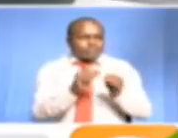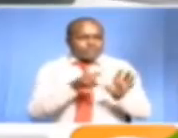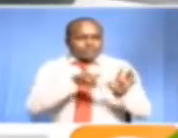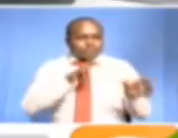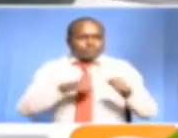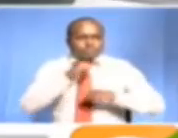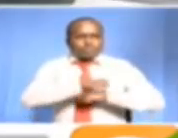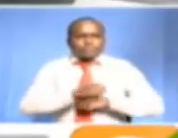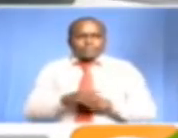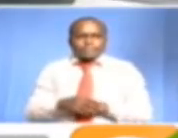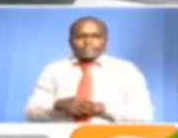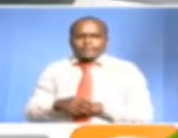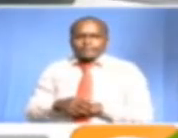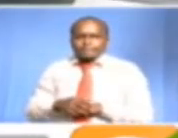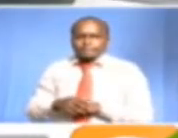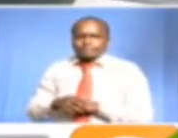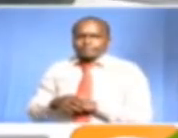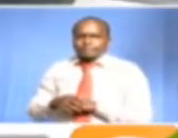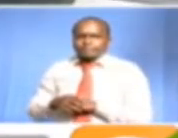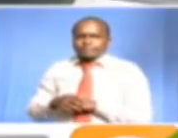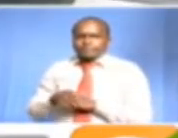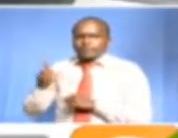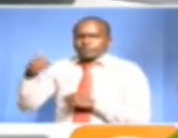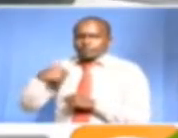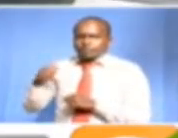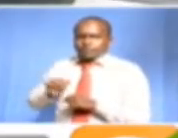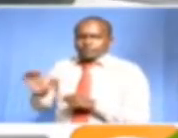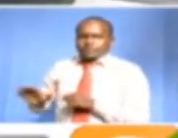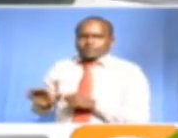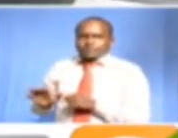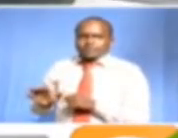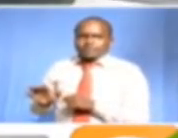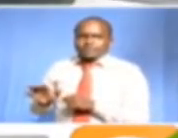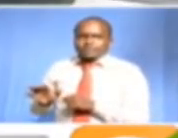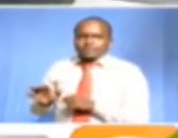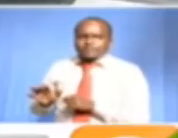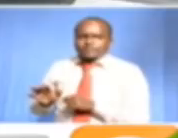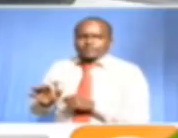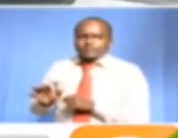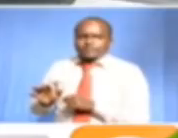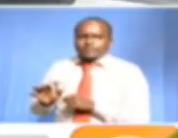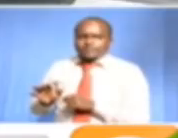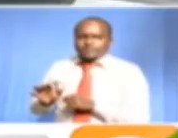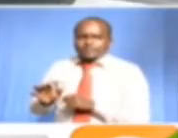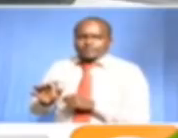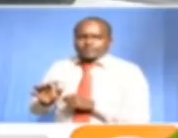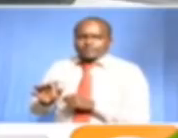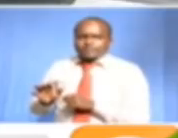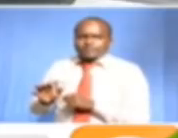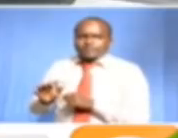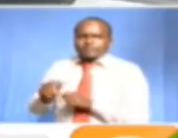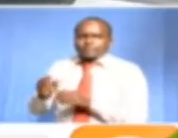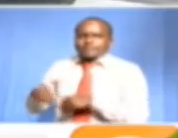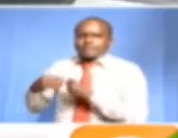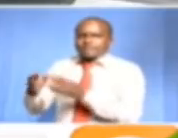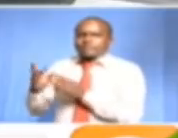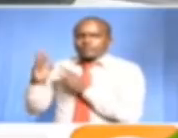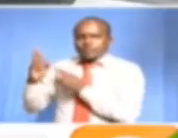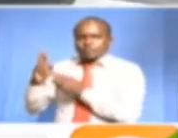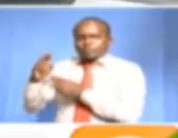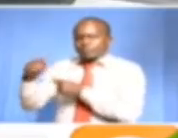children, you'll be kept there. You have a daughter. I have a beautiful daughter. Yes. Tell She's us about eight. Her. Did she give you a sense of hope to keep